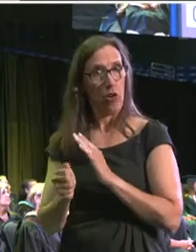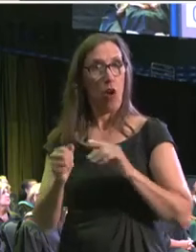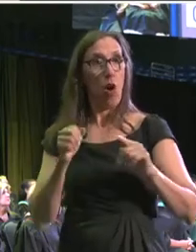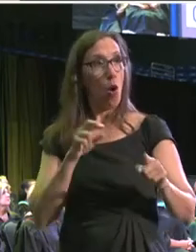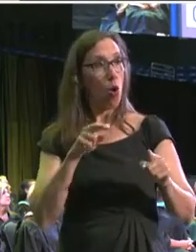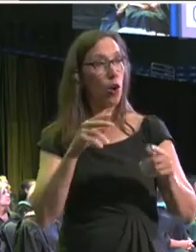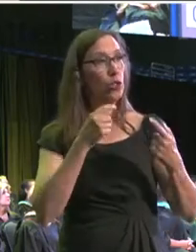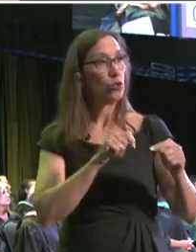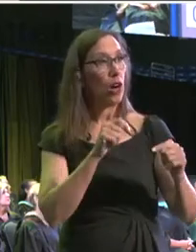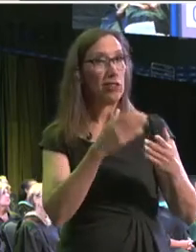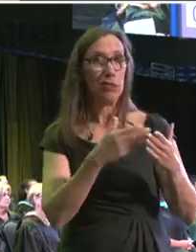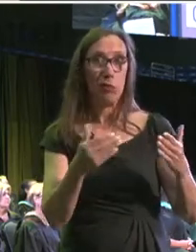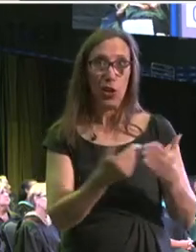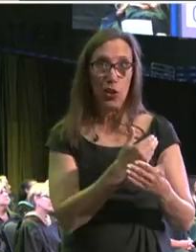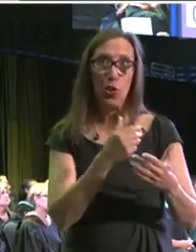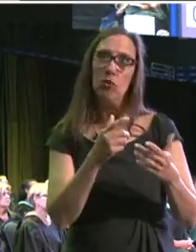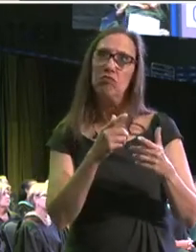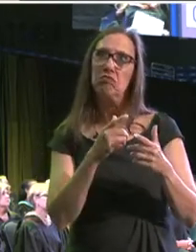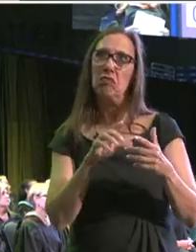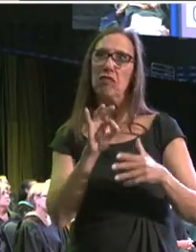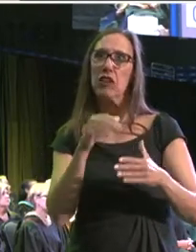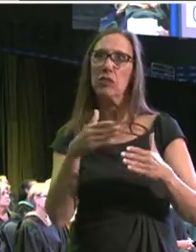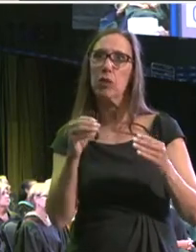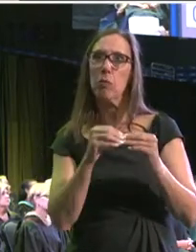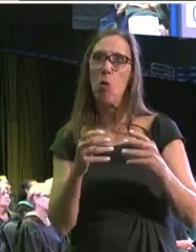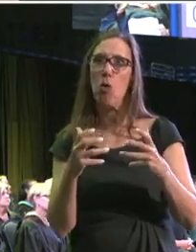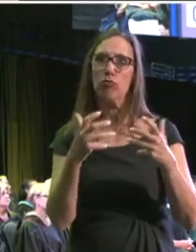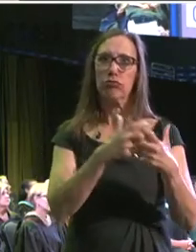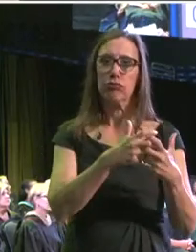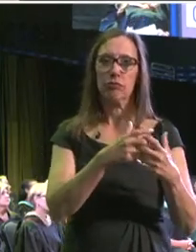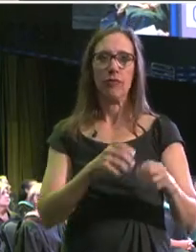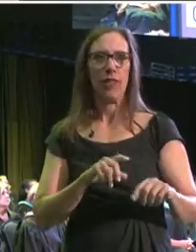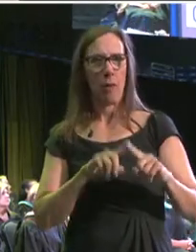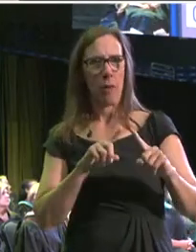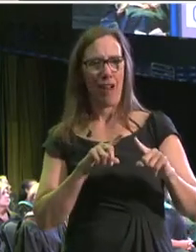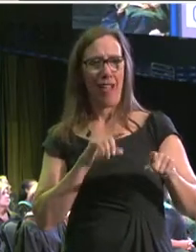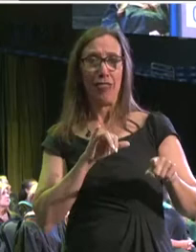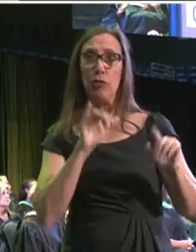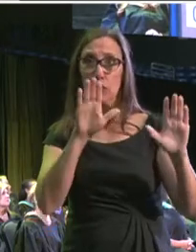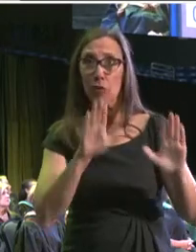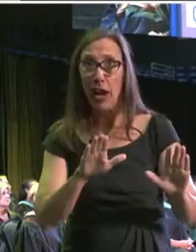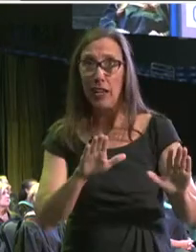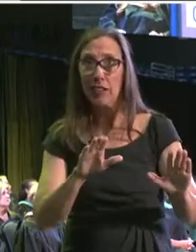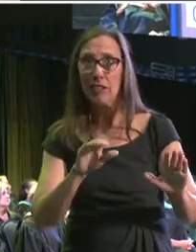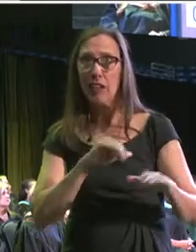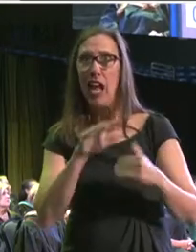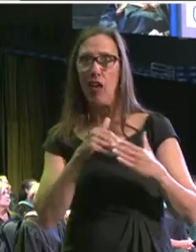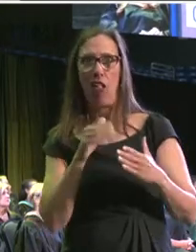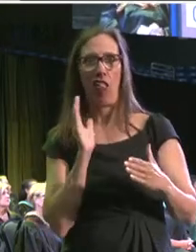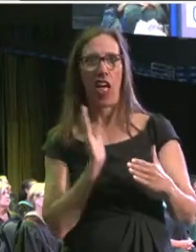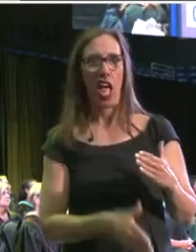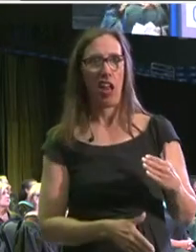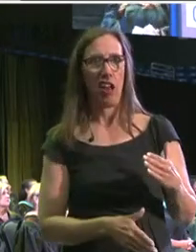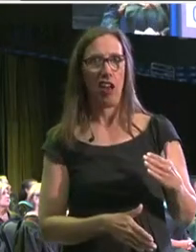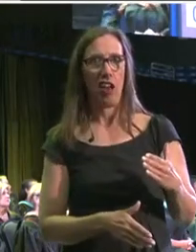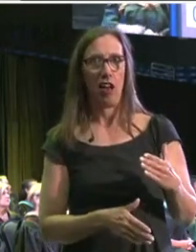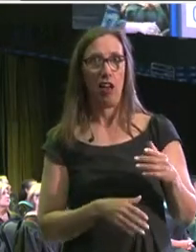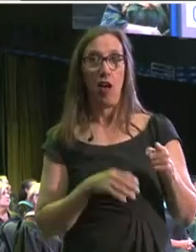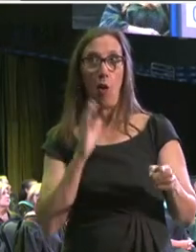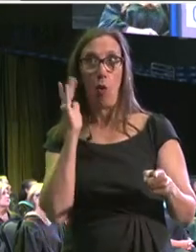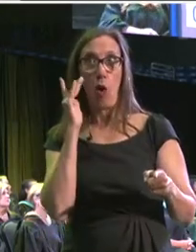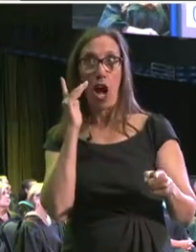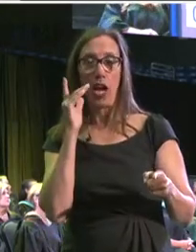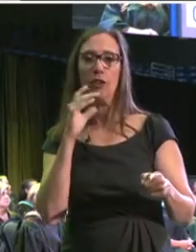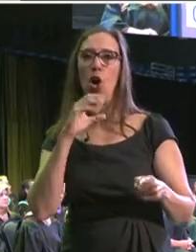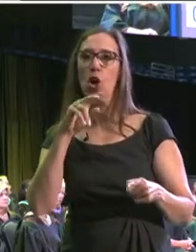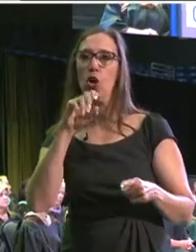new maybe found something more fitting for them. But although this was great, it all came to an end. This was because